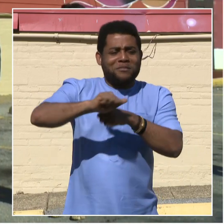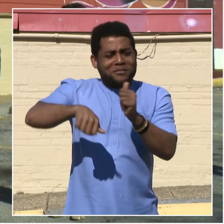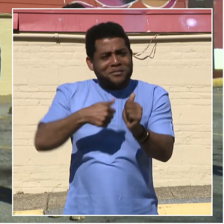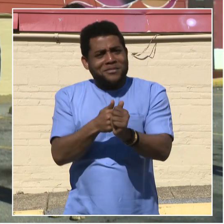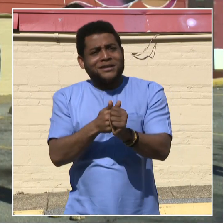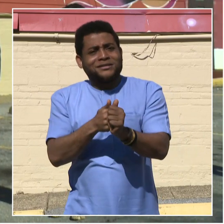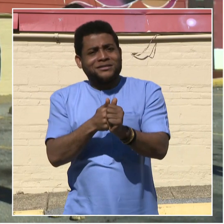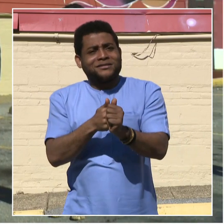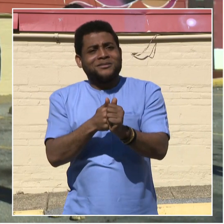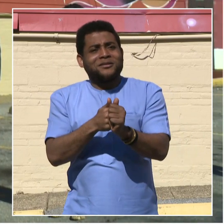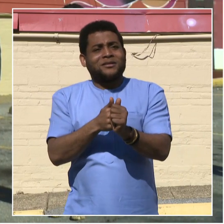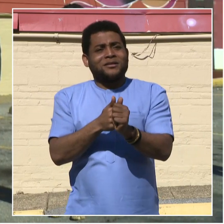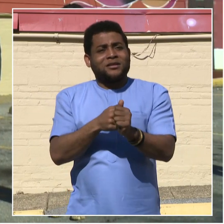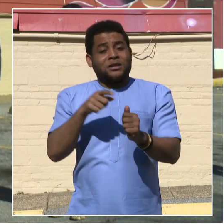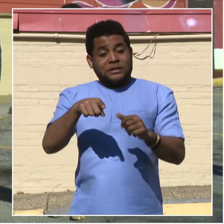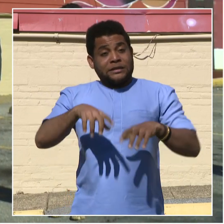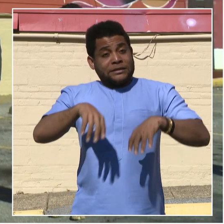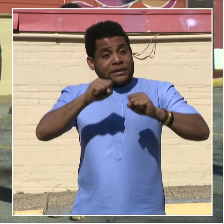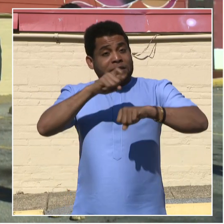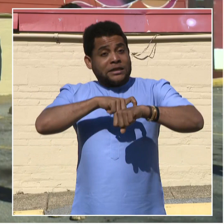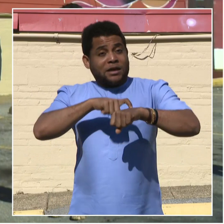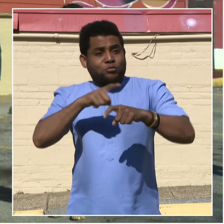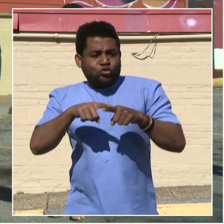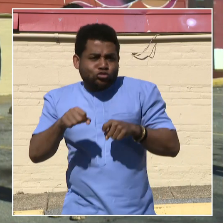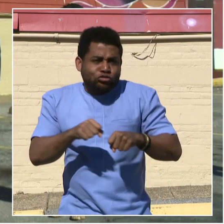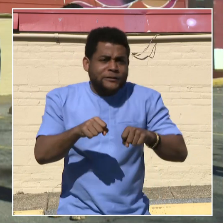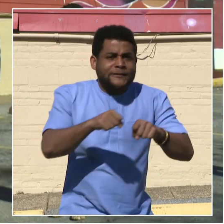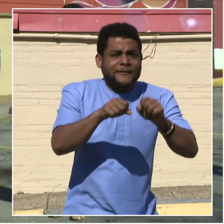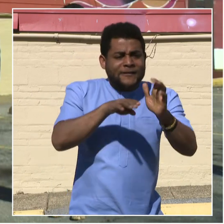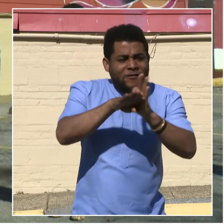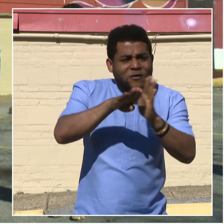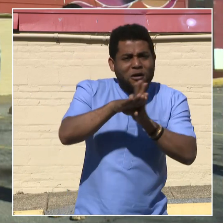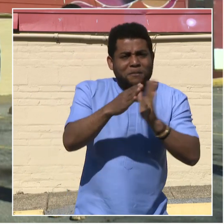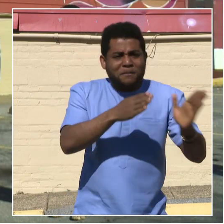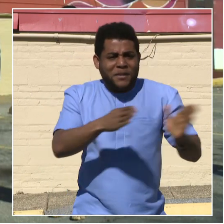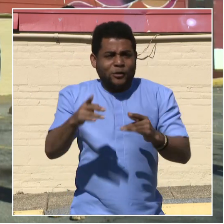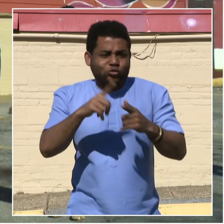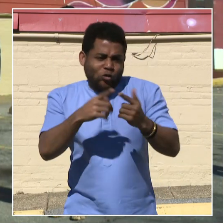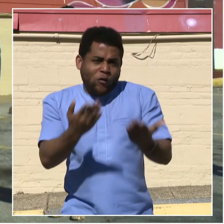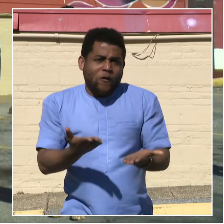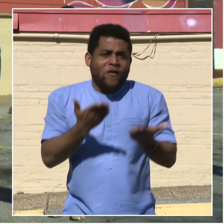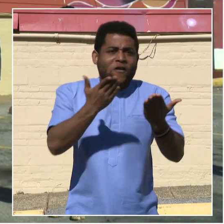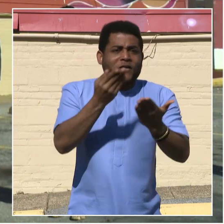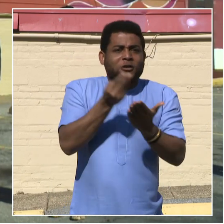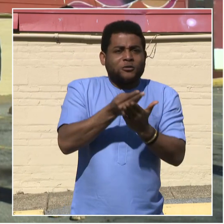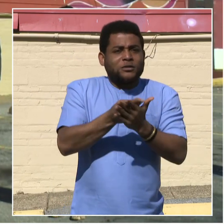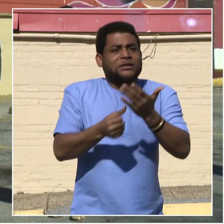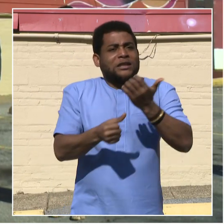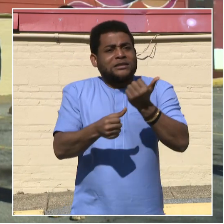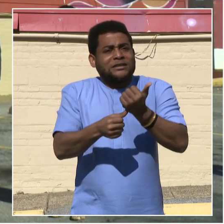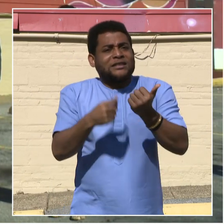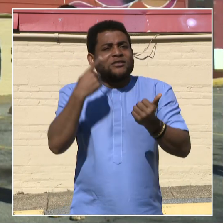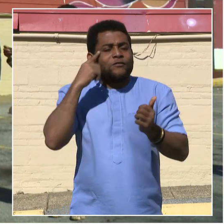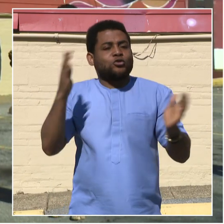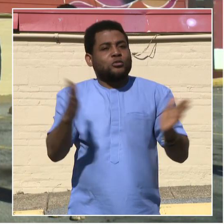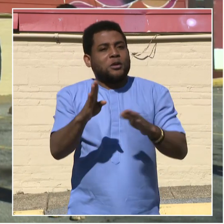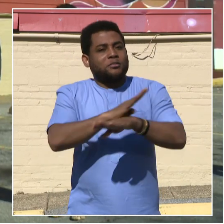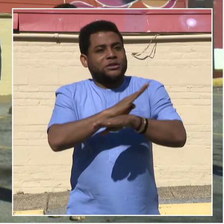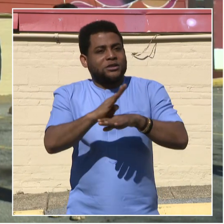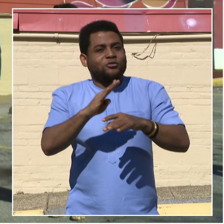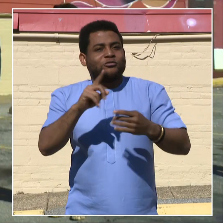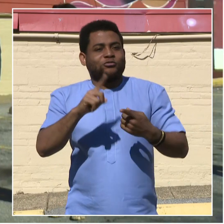took the time to strategize a plan to offer financial aid for small businesses and entrepreneurs like